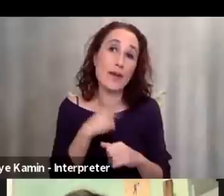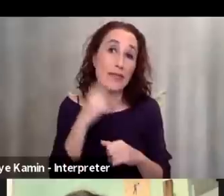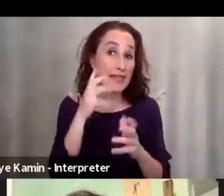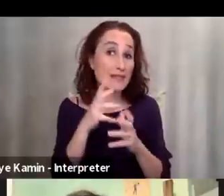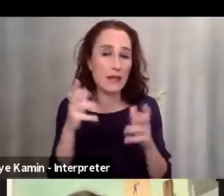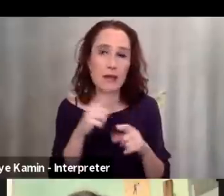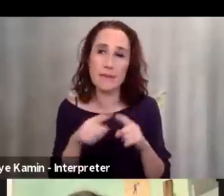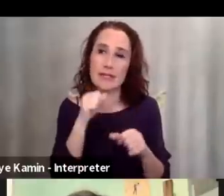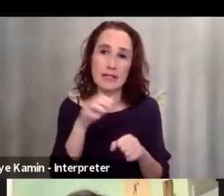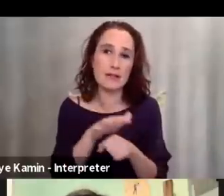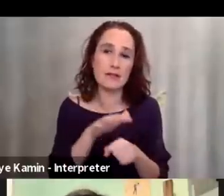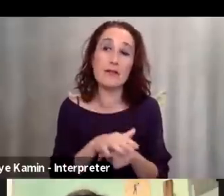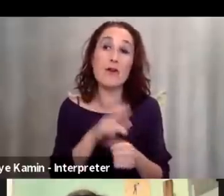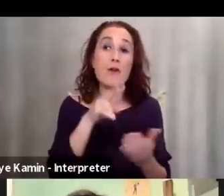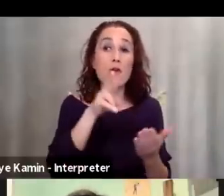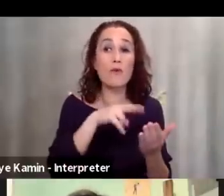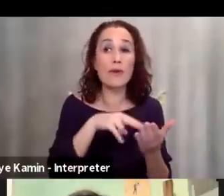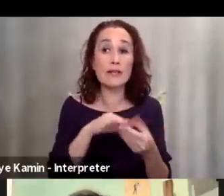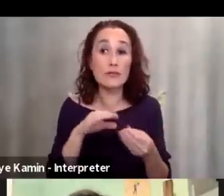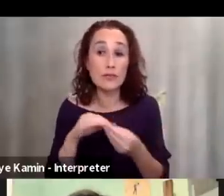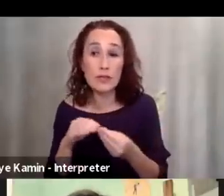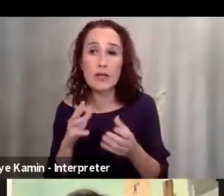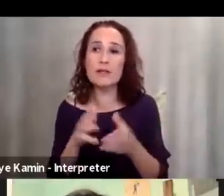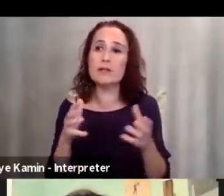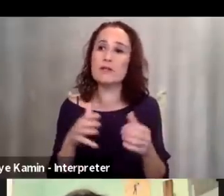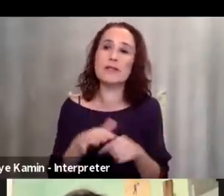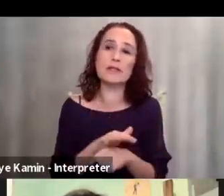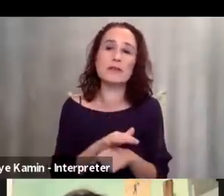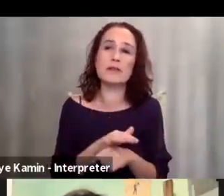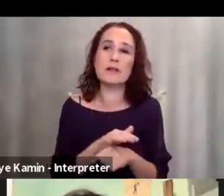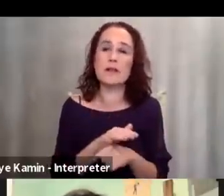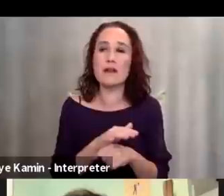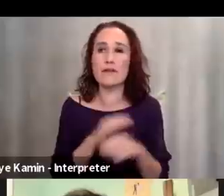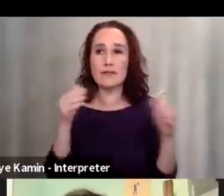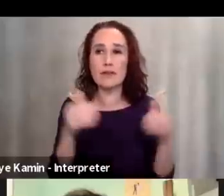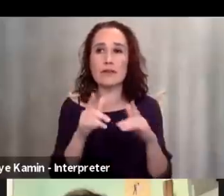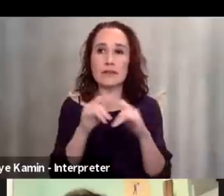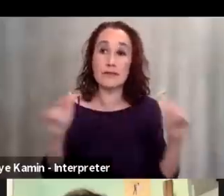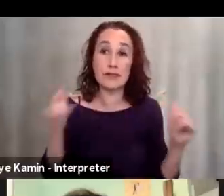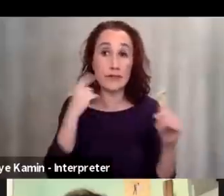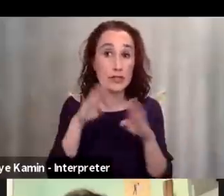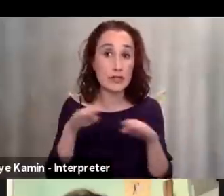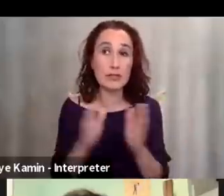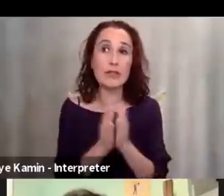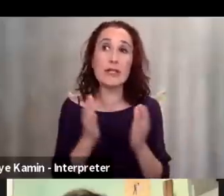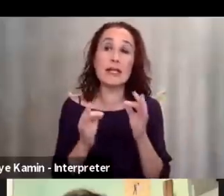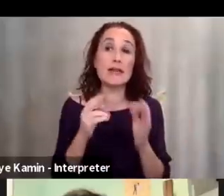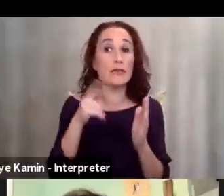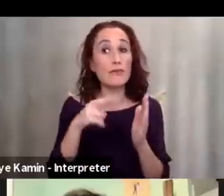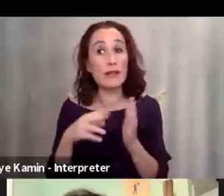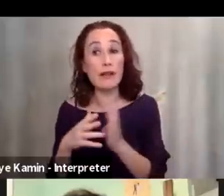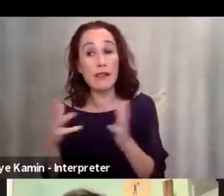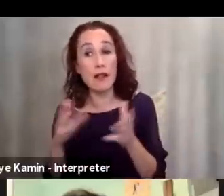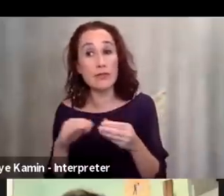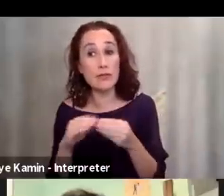And just, you know, reading stories, there's so much coverage of diversity in children's books now. It's like anything, you know, when you read a lot of stories